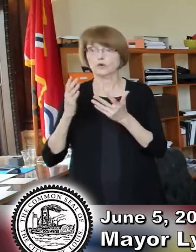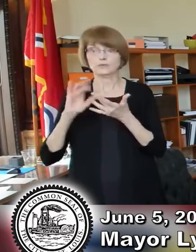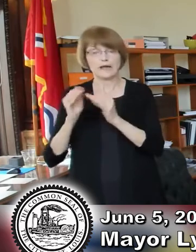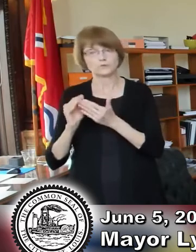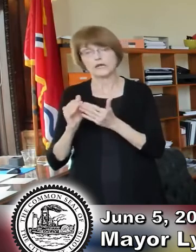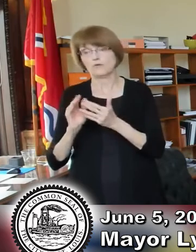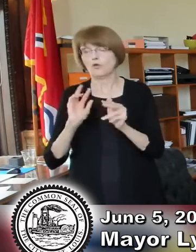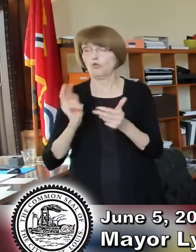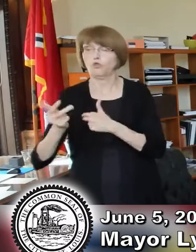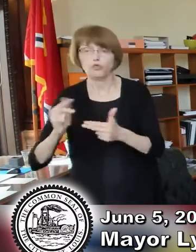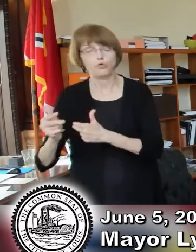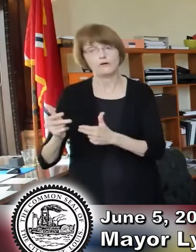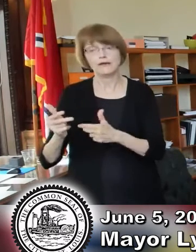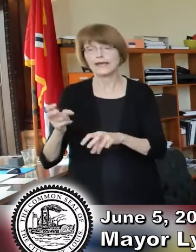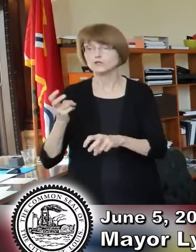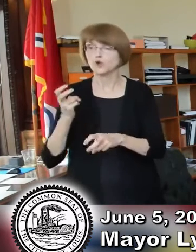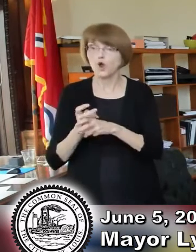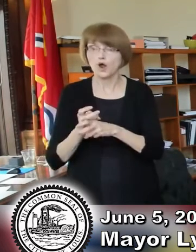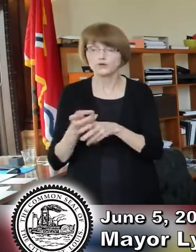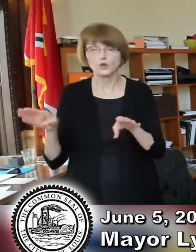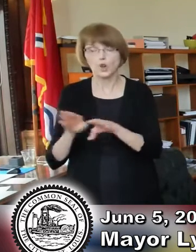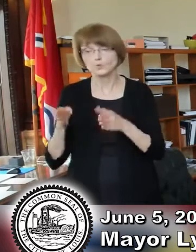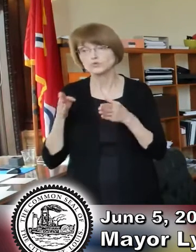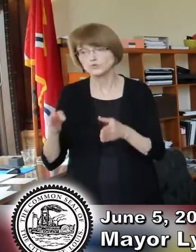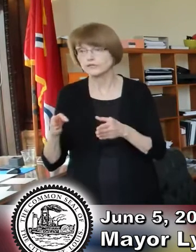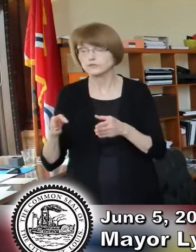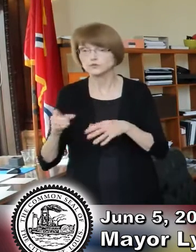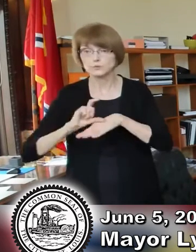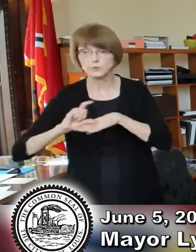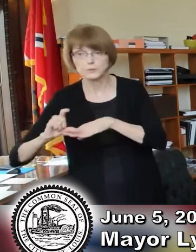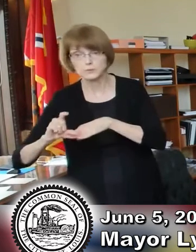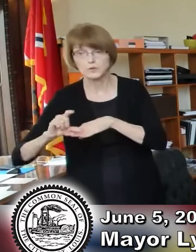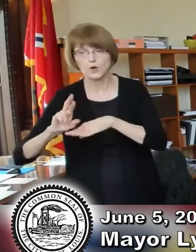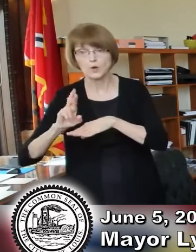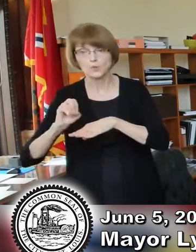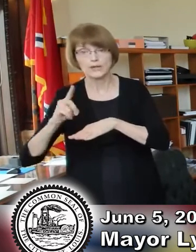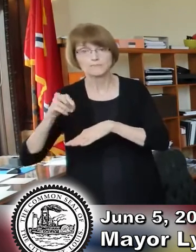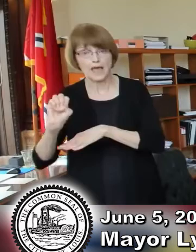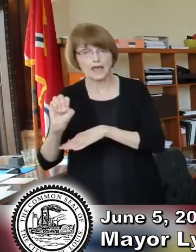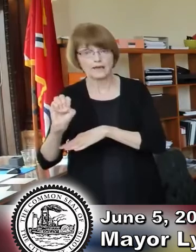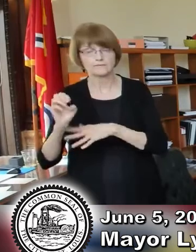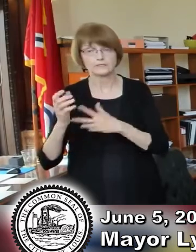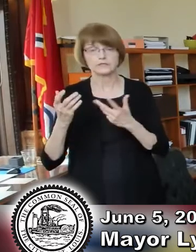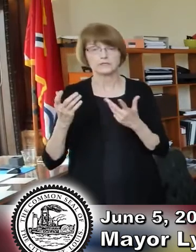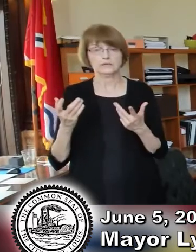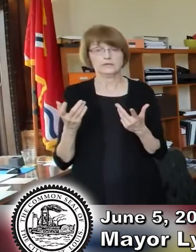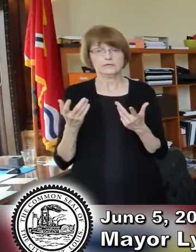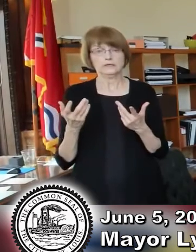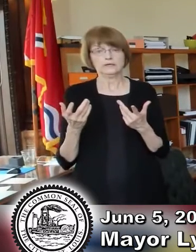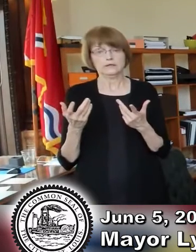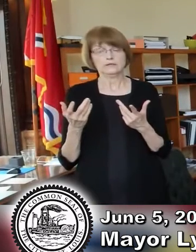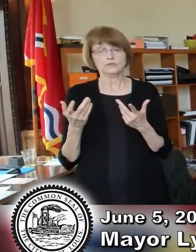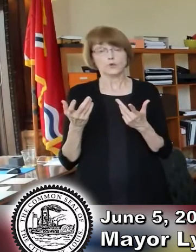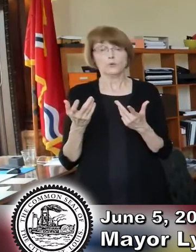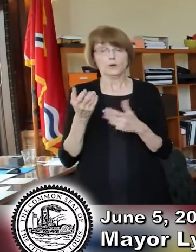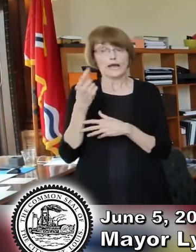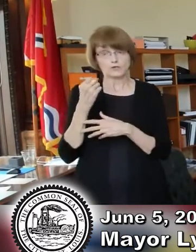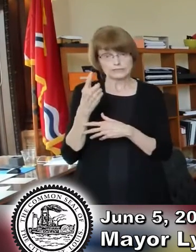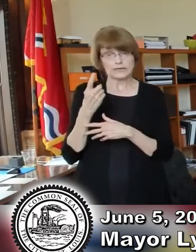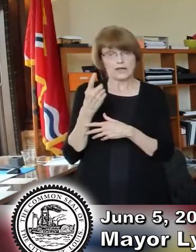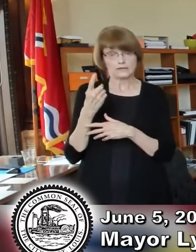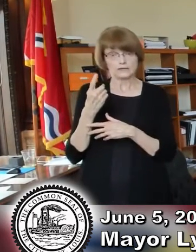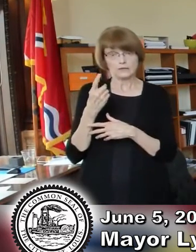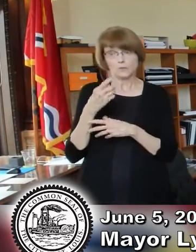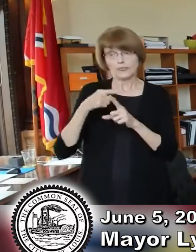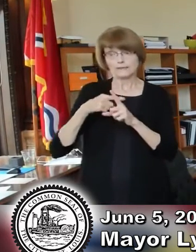it's really hard to repave streets. So we pushed the temperature envelope a bit. The hotter it is for repaving,